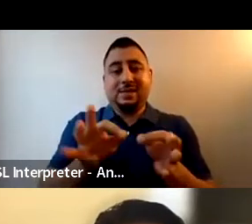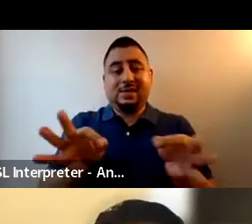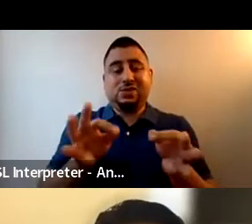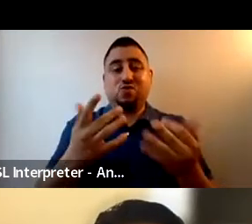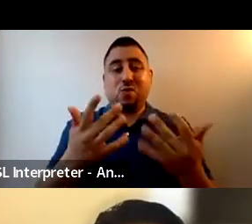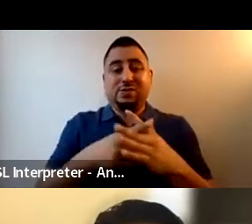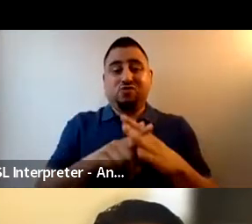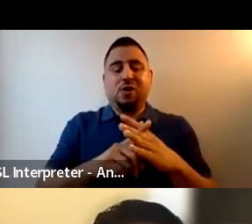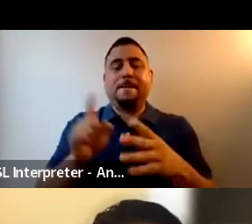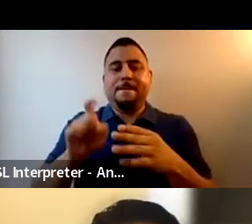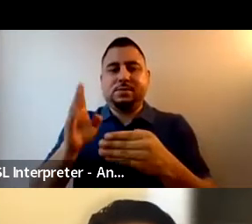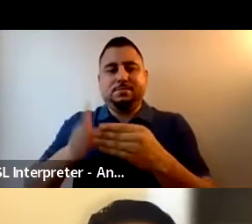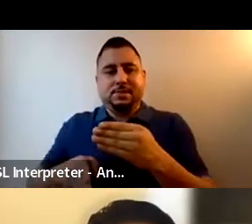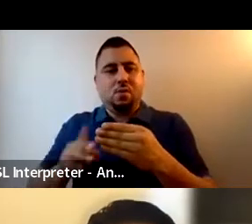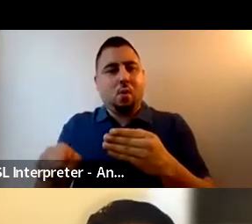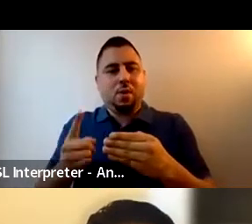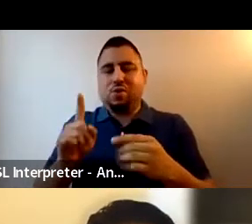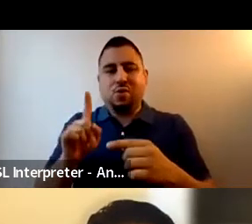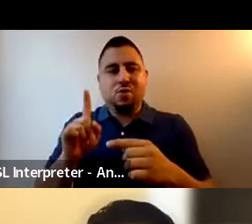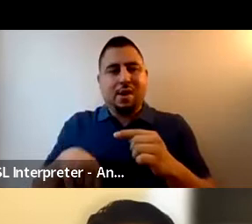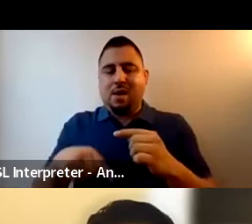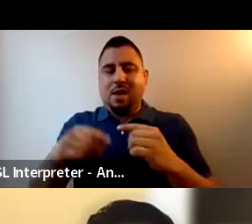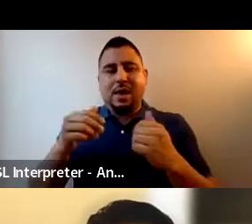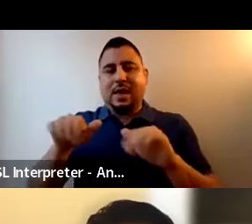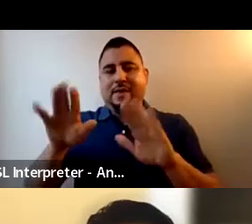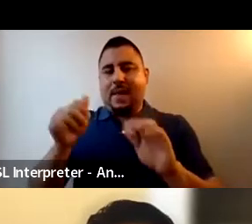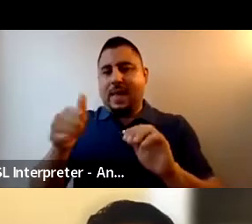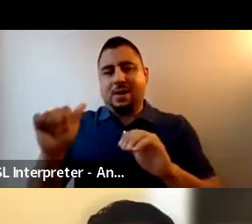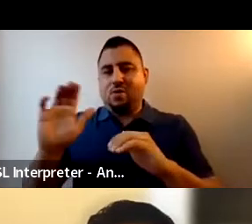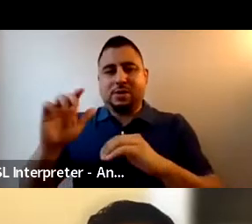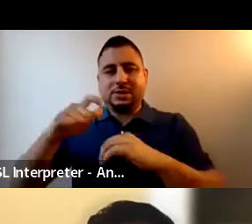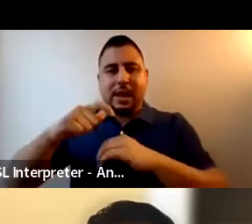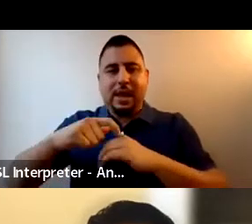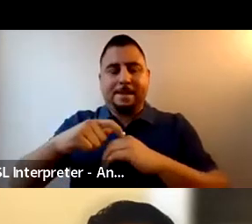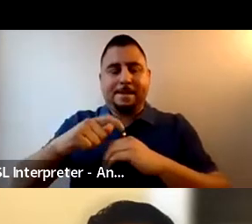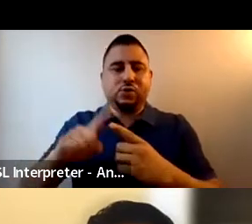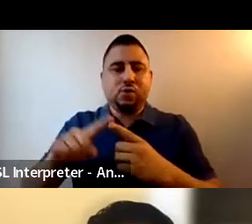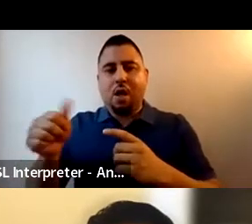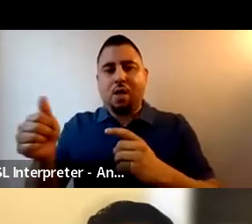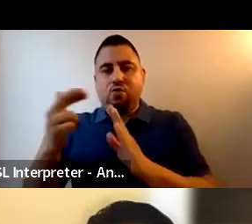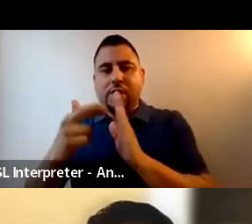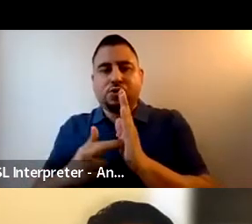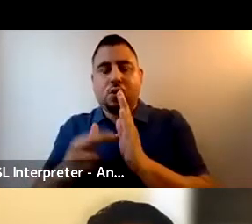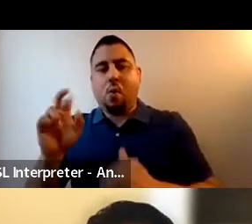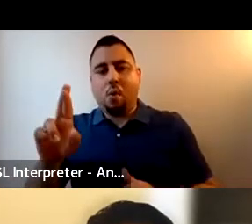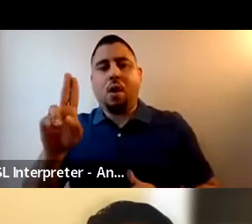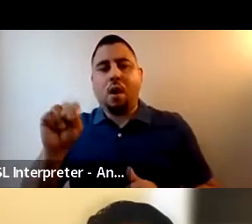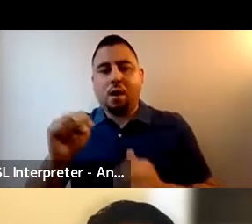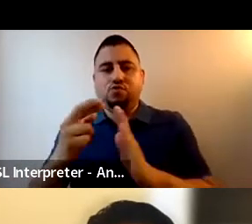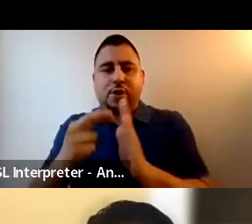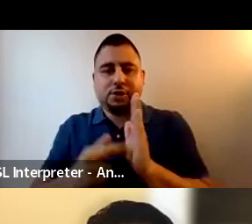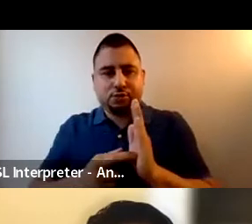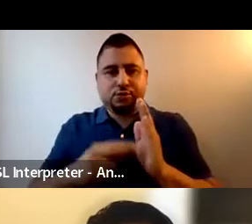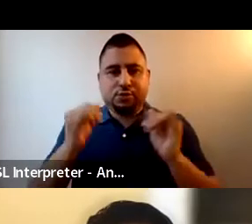sentence only. You may not relinquish any part of your speaking time to another registered or unregistered